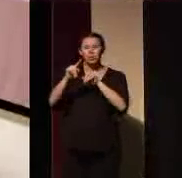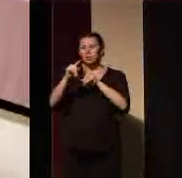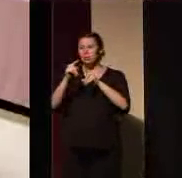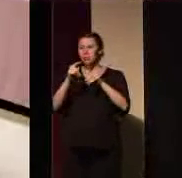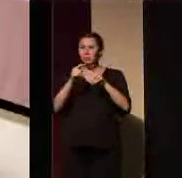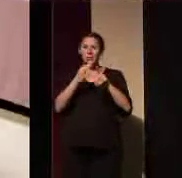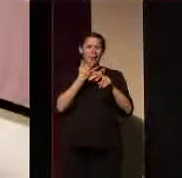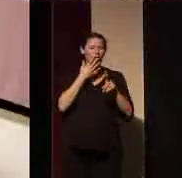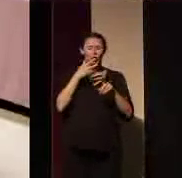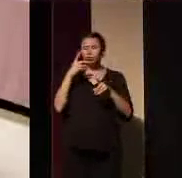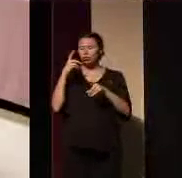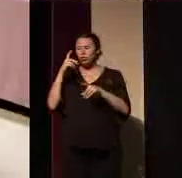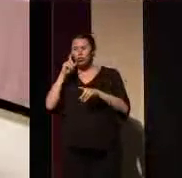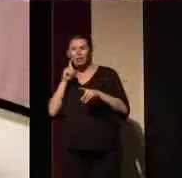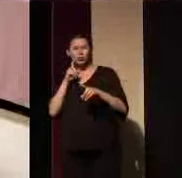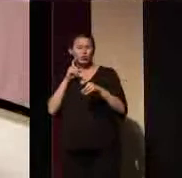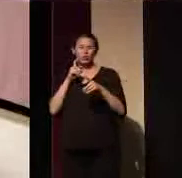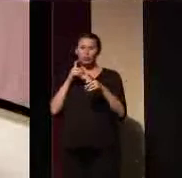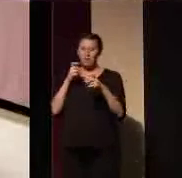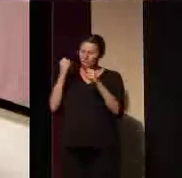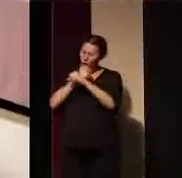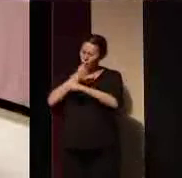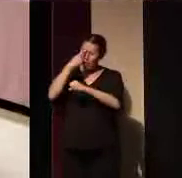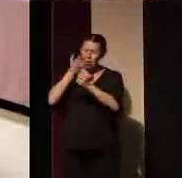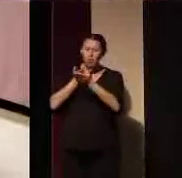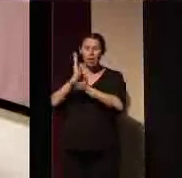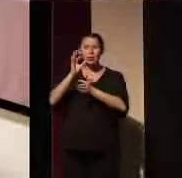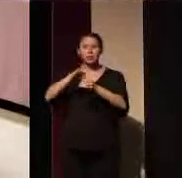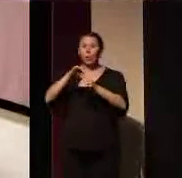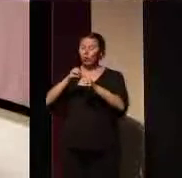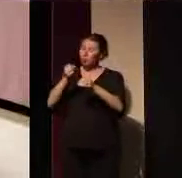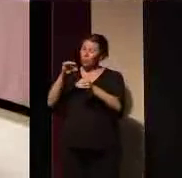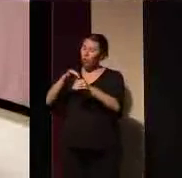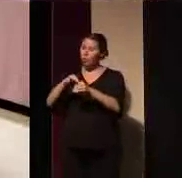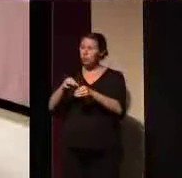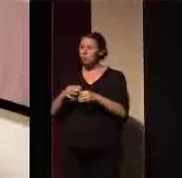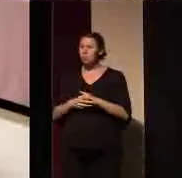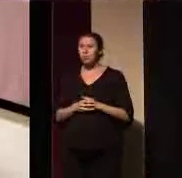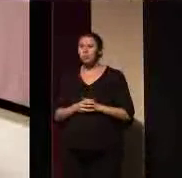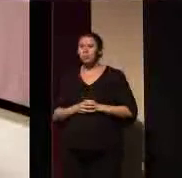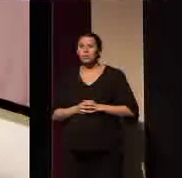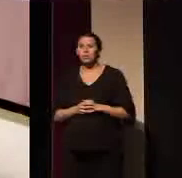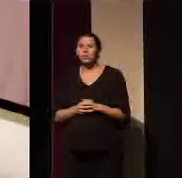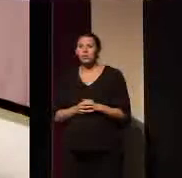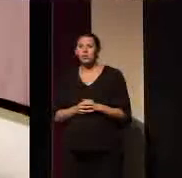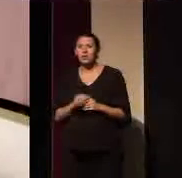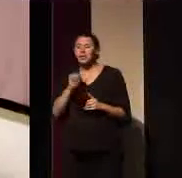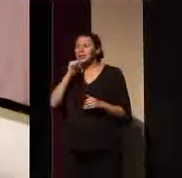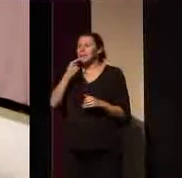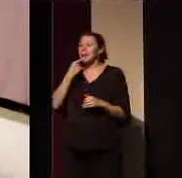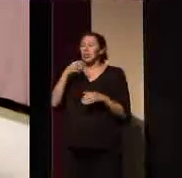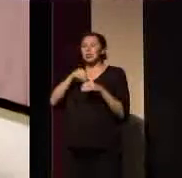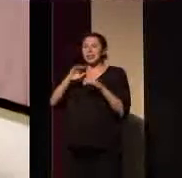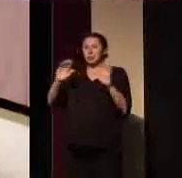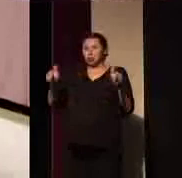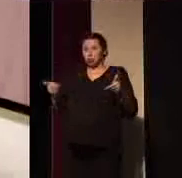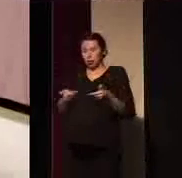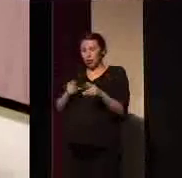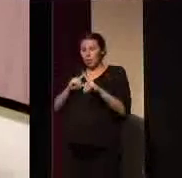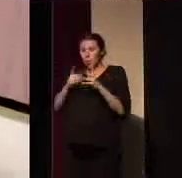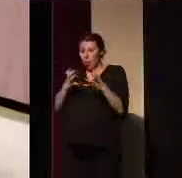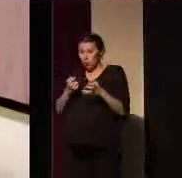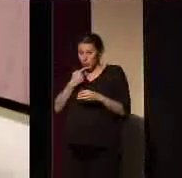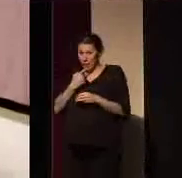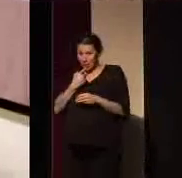vote. You got to vote on these issues. You got to hold people accountable on these issues. Okay. I didn't mention this in my introduction, but I do want to say